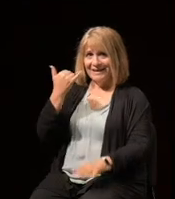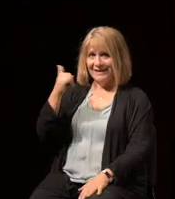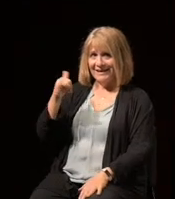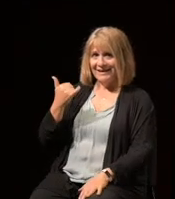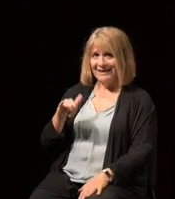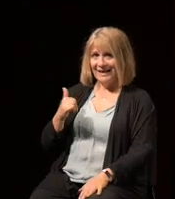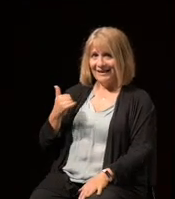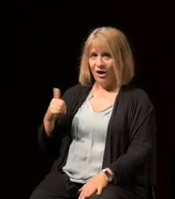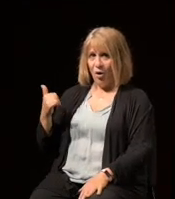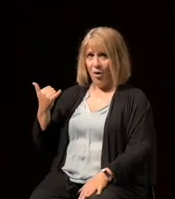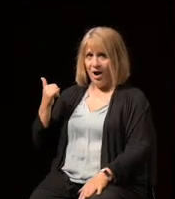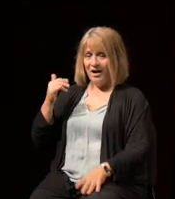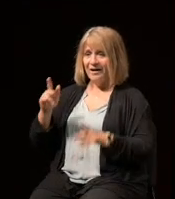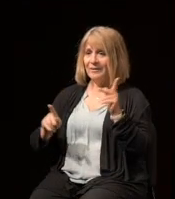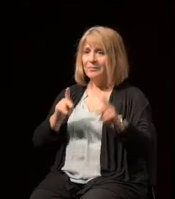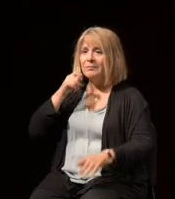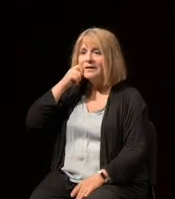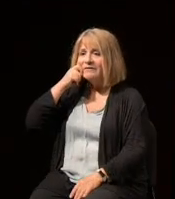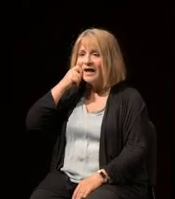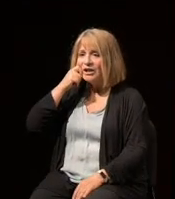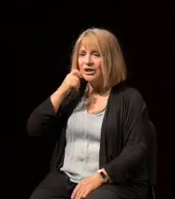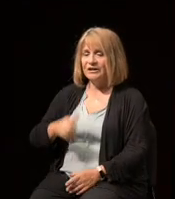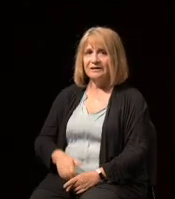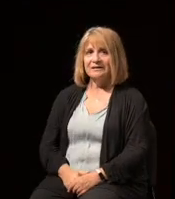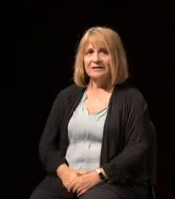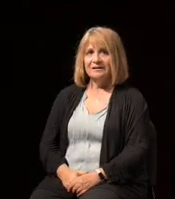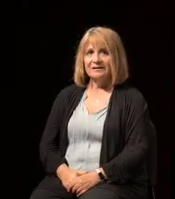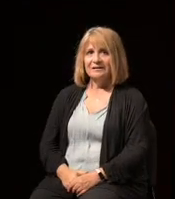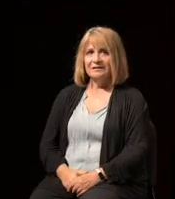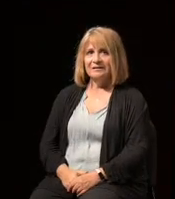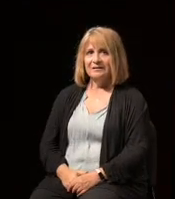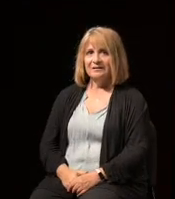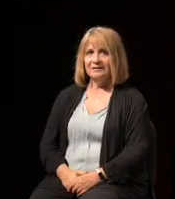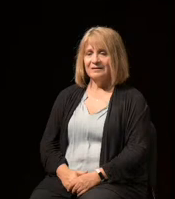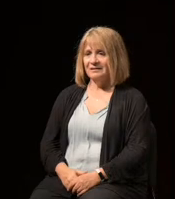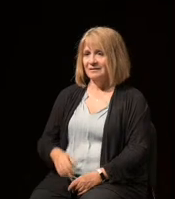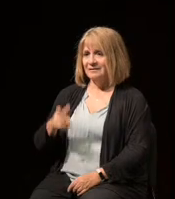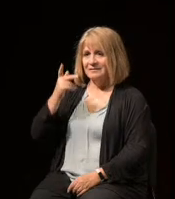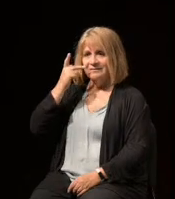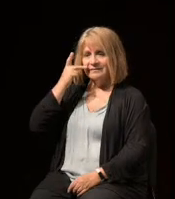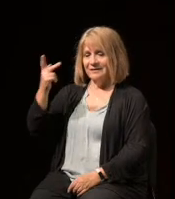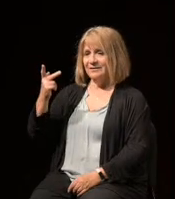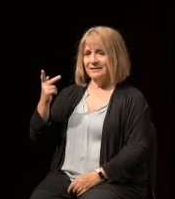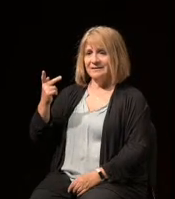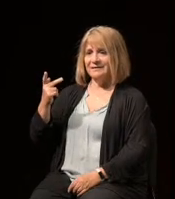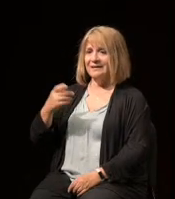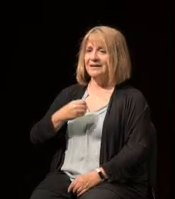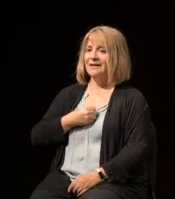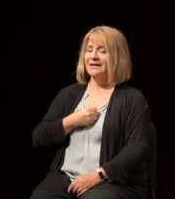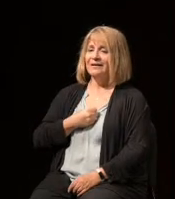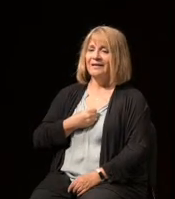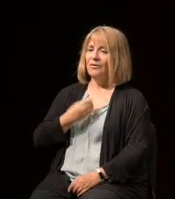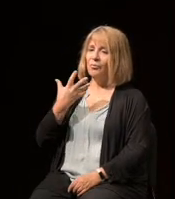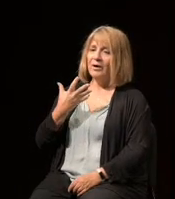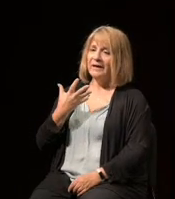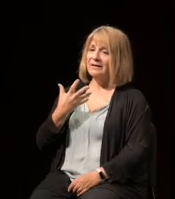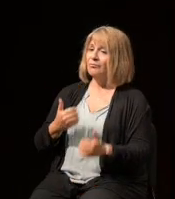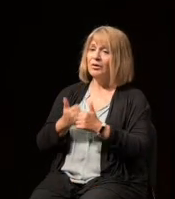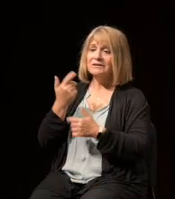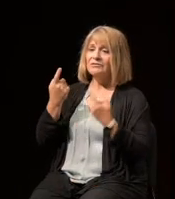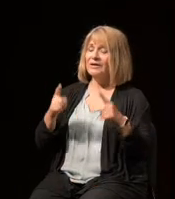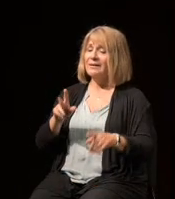are where there are people of color. You can see the centrality of whiteness in most that happens in this